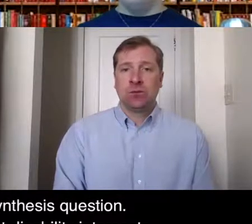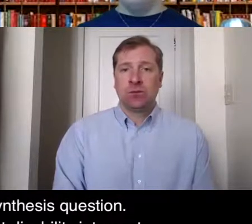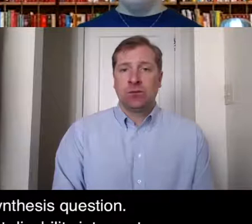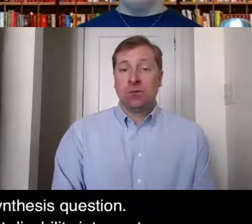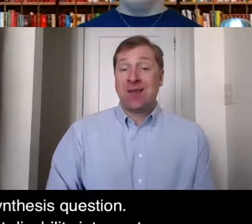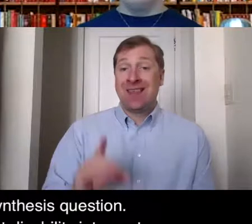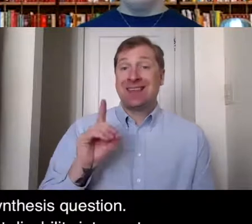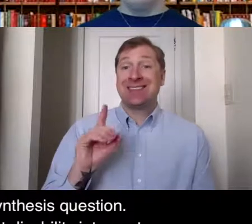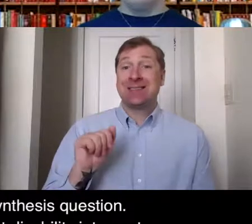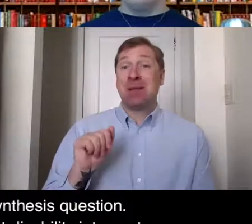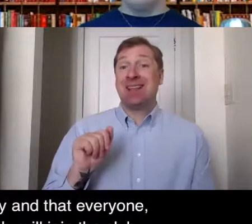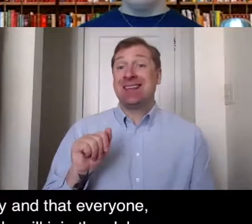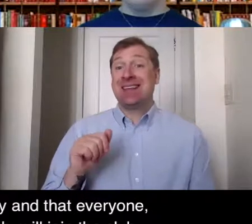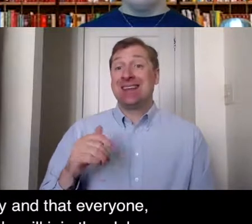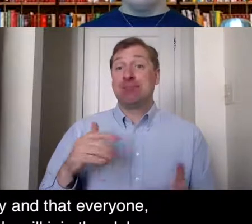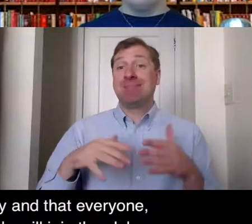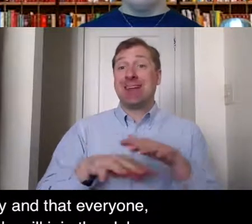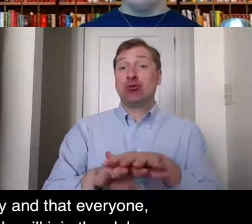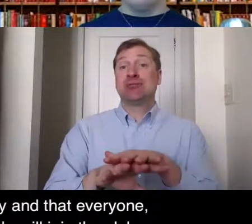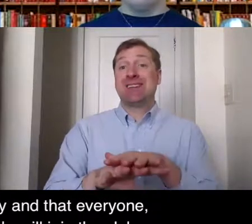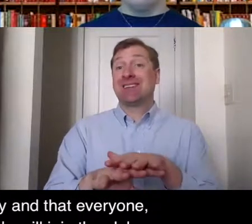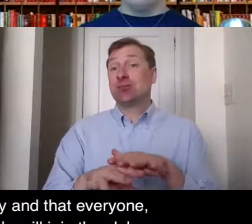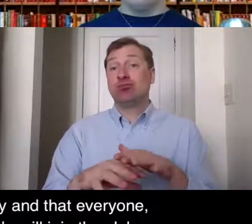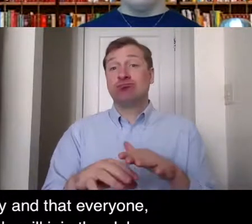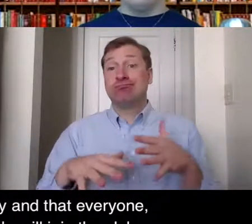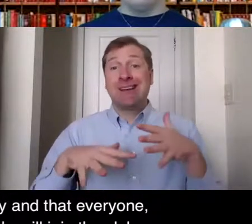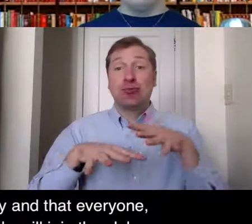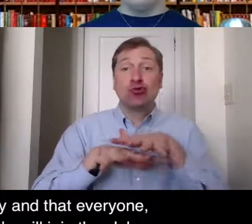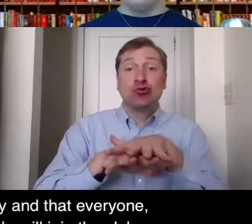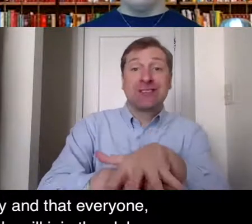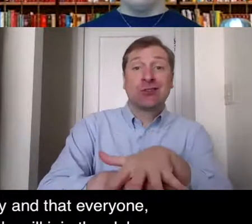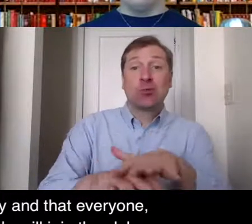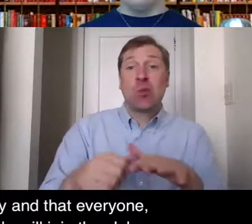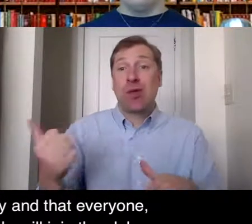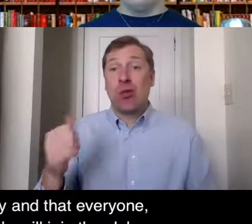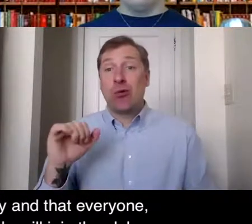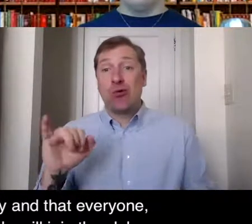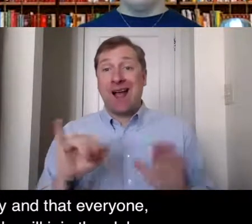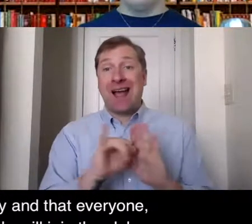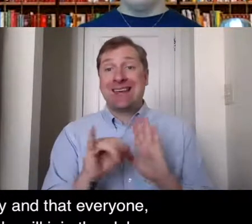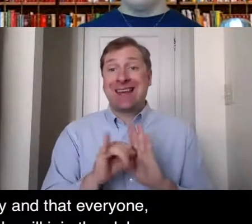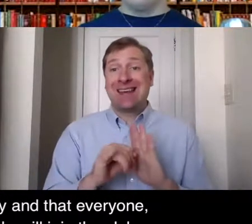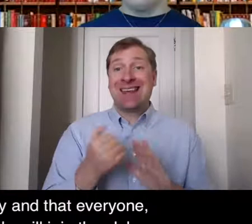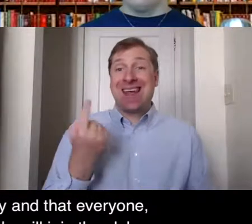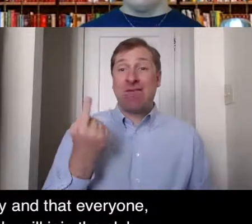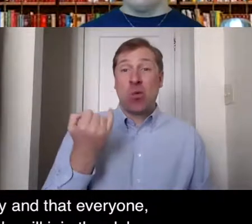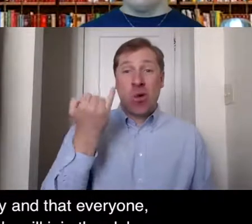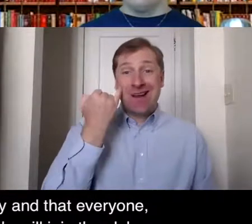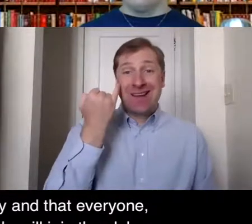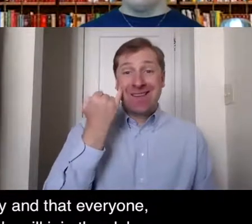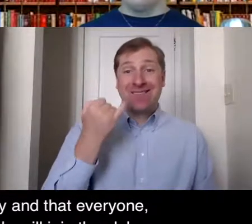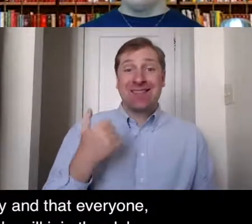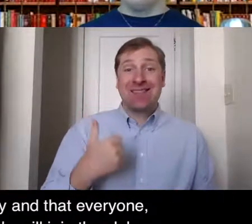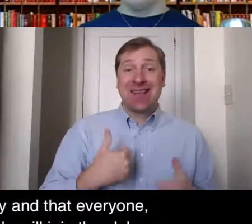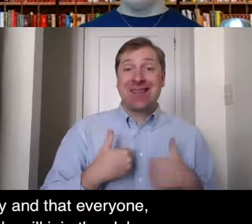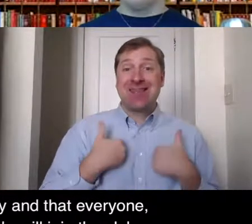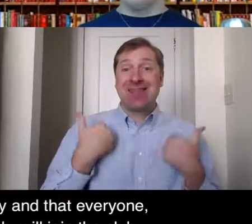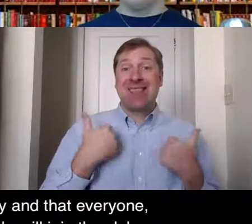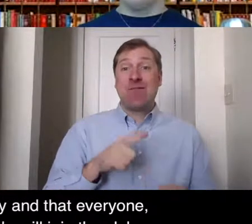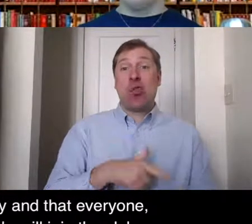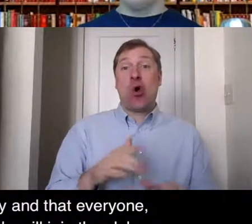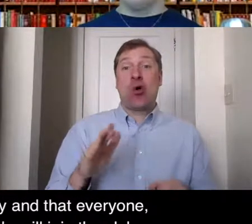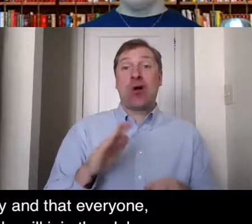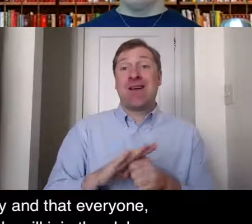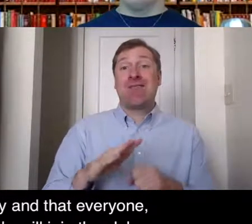disability intersects with every other identity, and that everyone, if they live long enough, will join